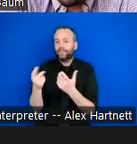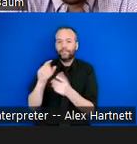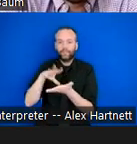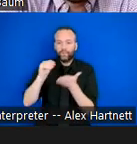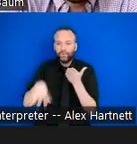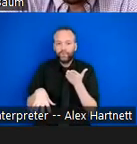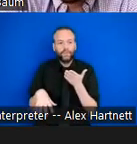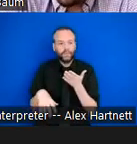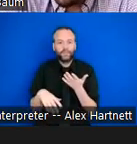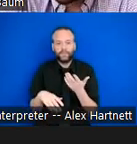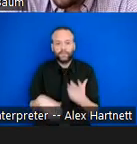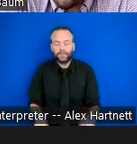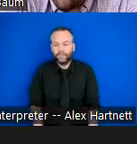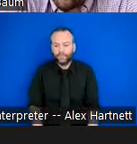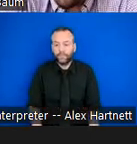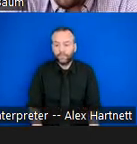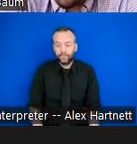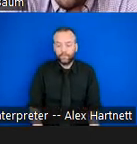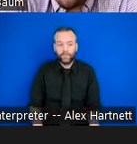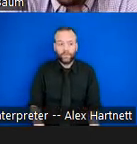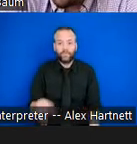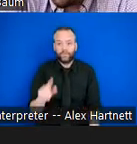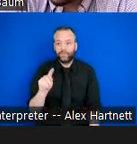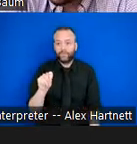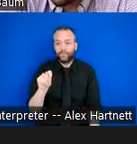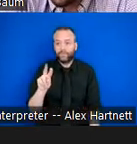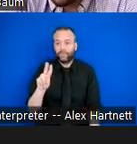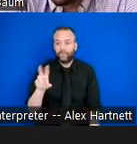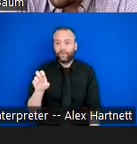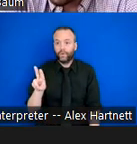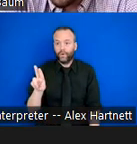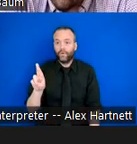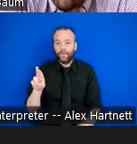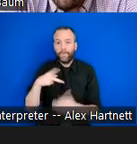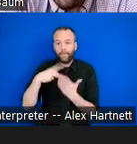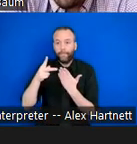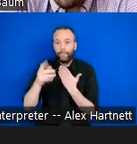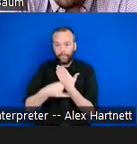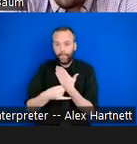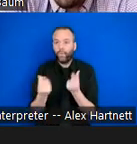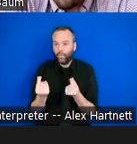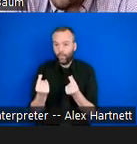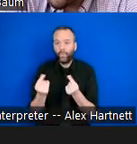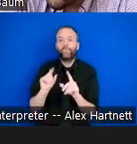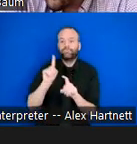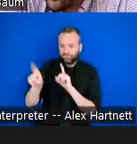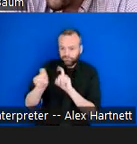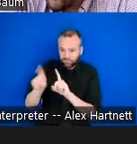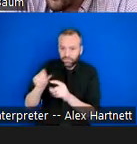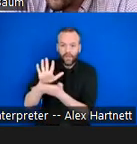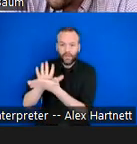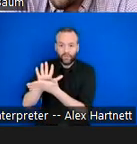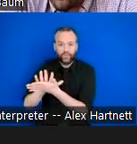now. They spend most of their time there. And if they don't have supportive environments at home, where is their